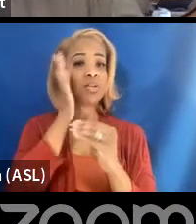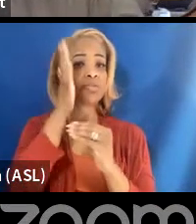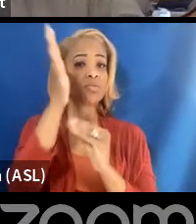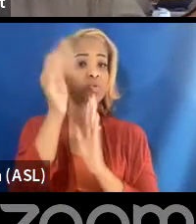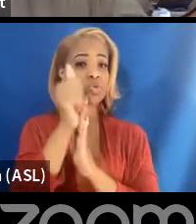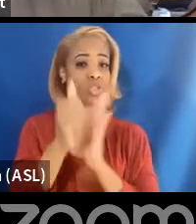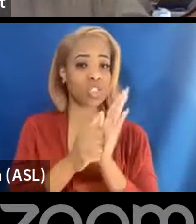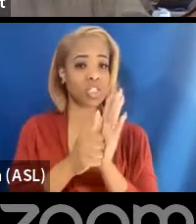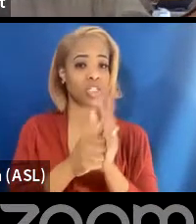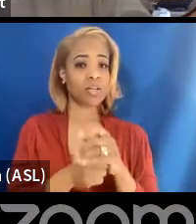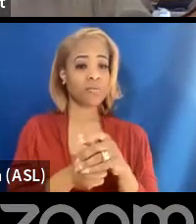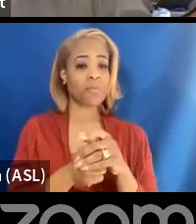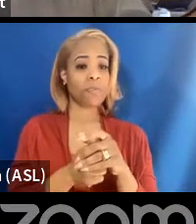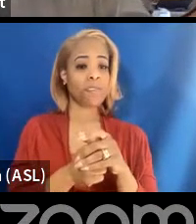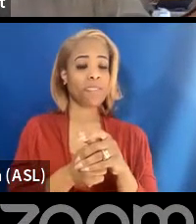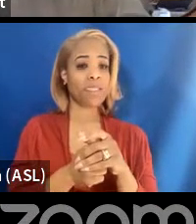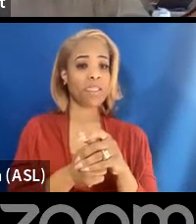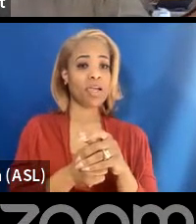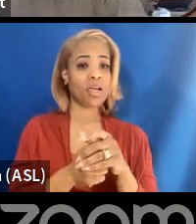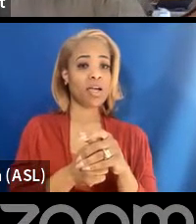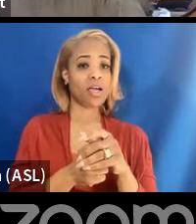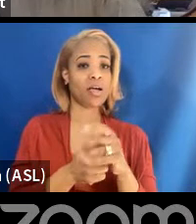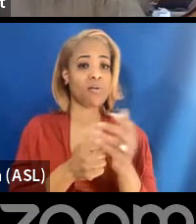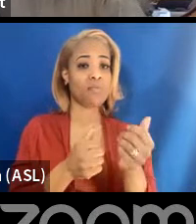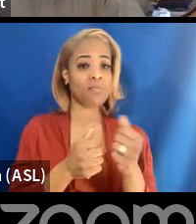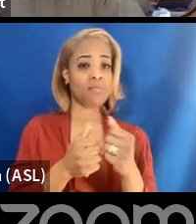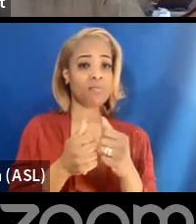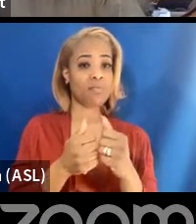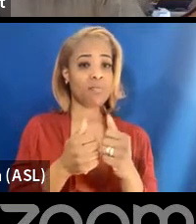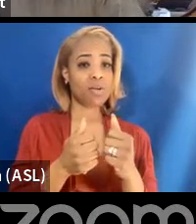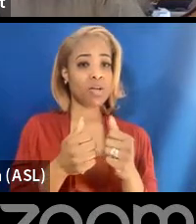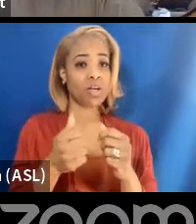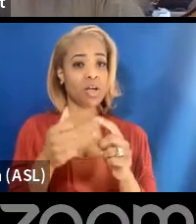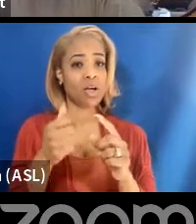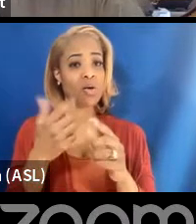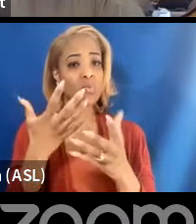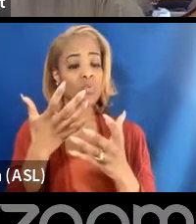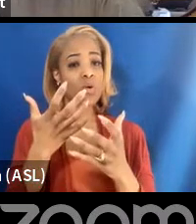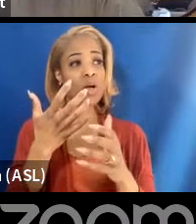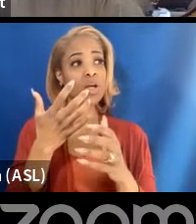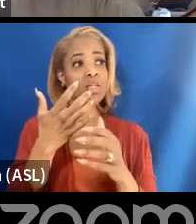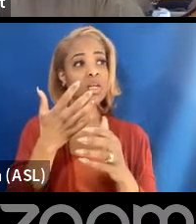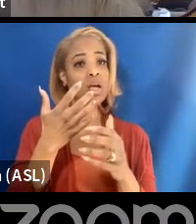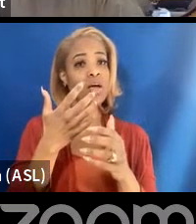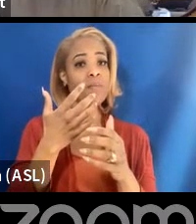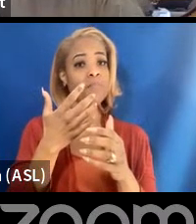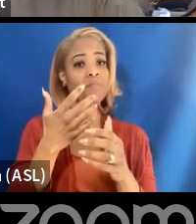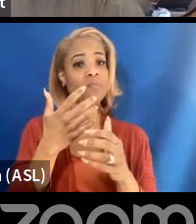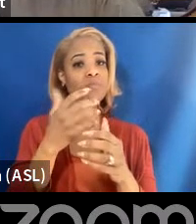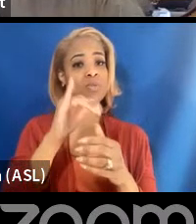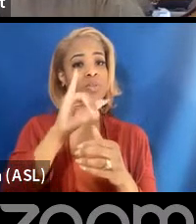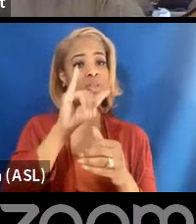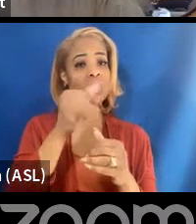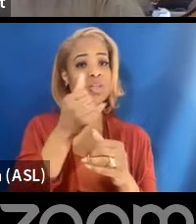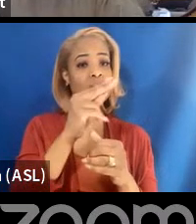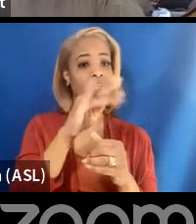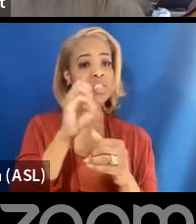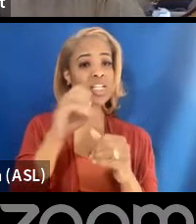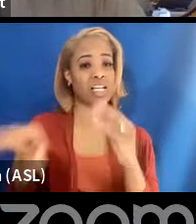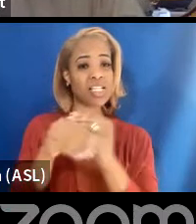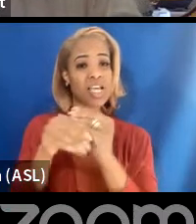agendas. Like we do with Steve as liaison for the legal work, I'd like to have Janice added as